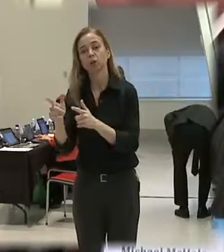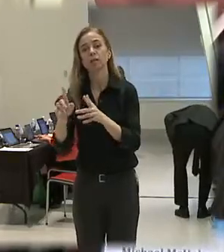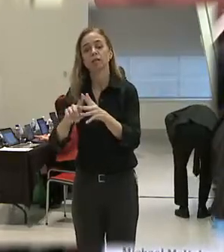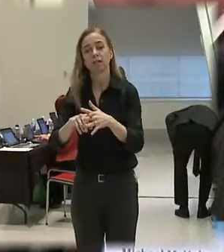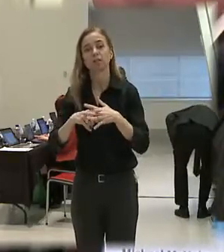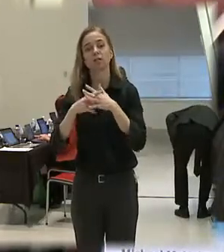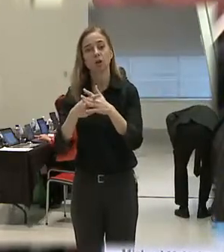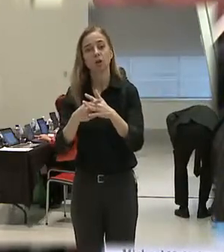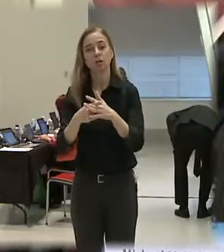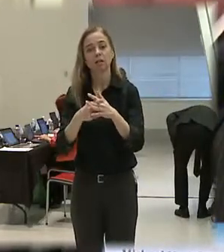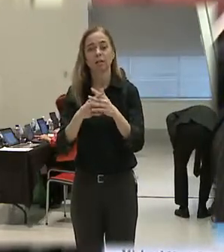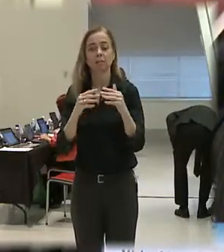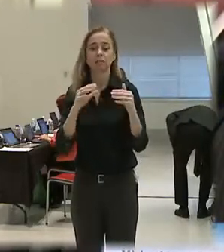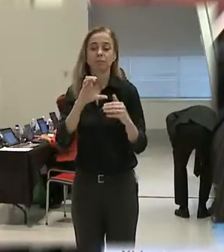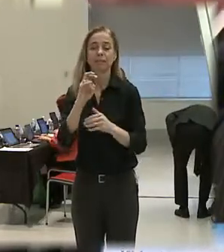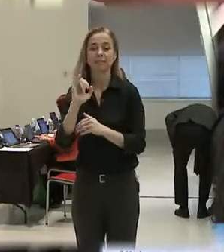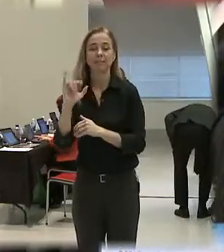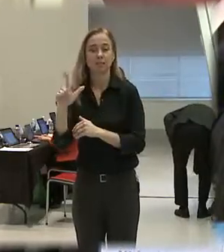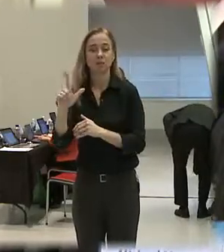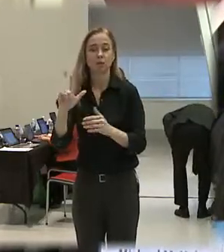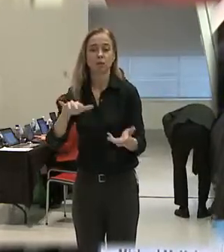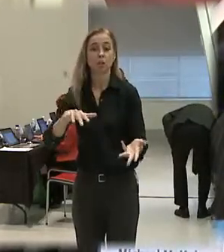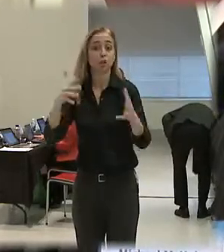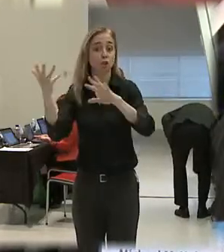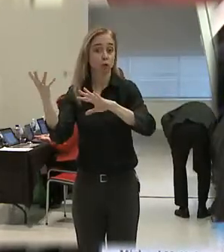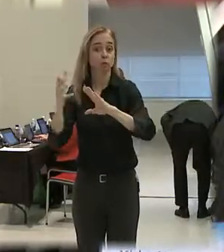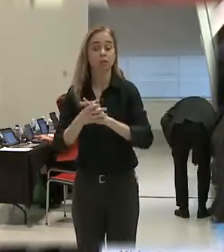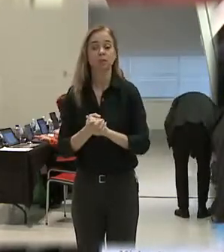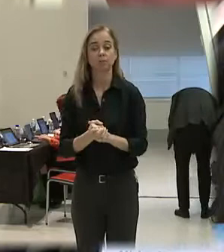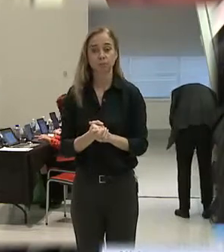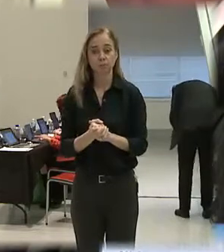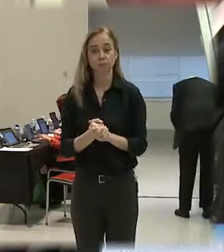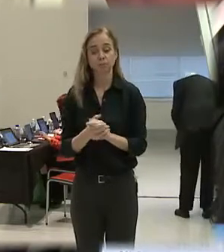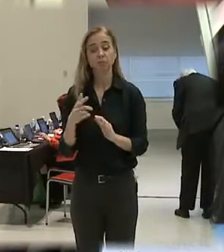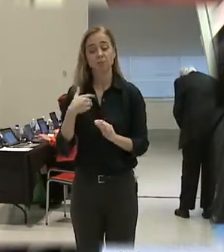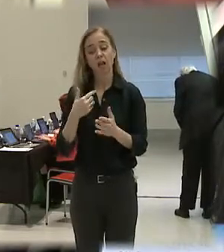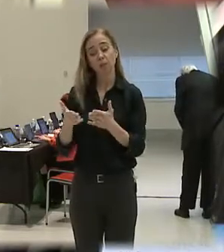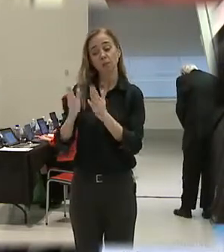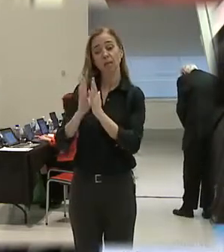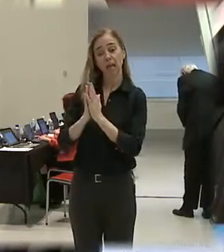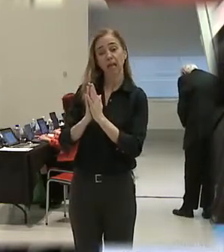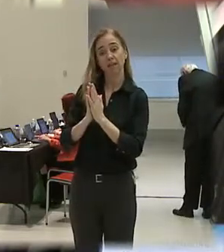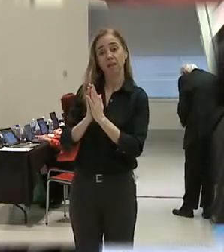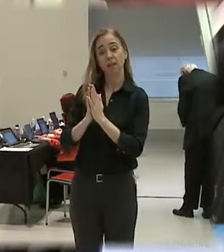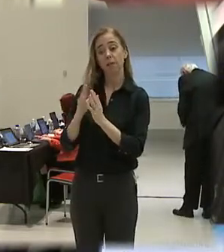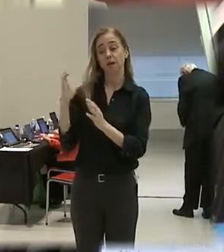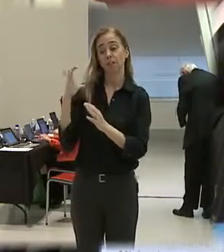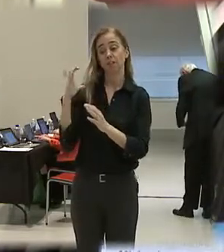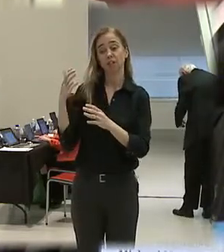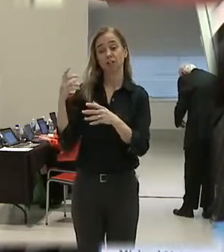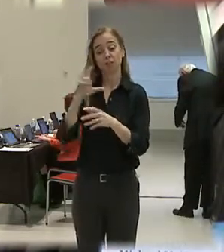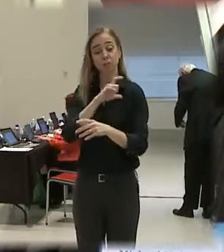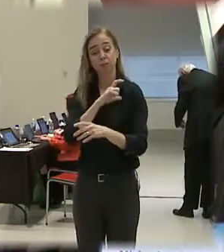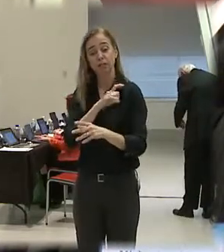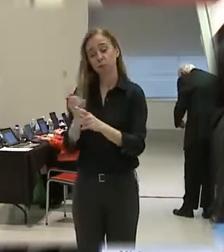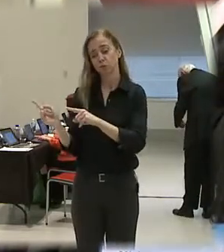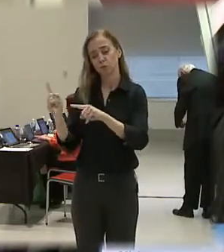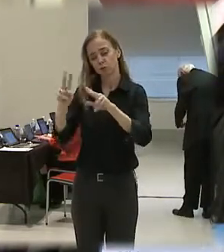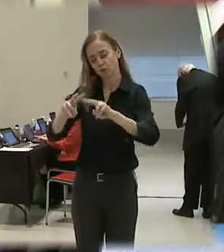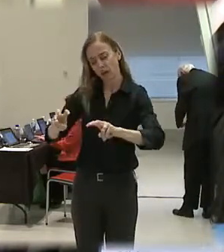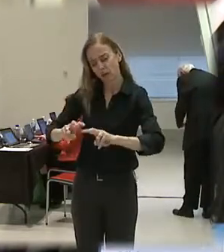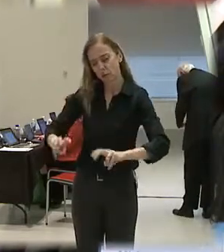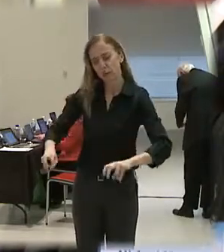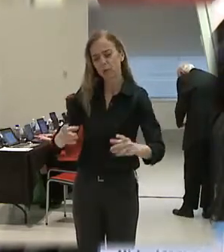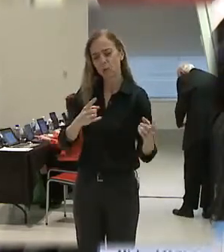initiated civil disturbance in Miami. I was asked by the Dade's chiefs of police to evaluate the